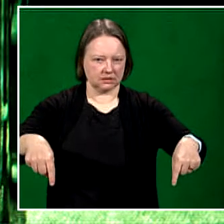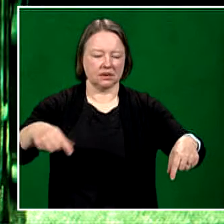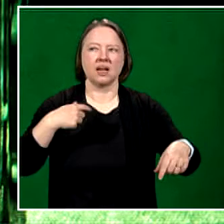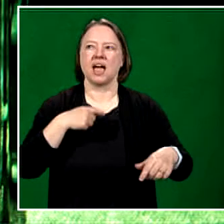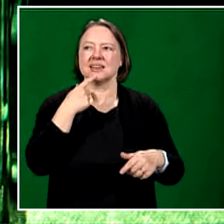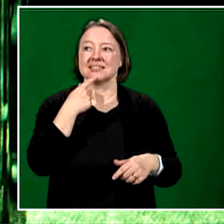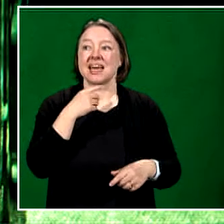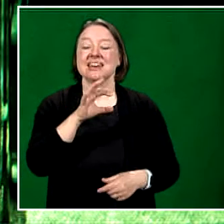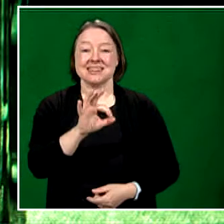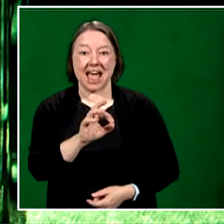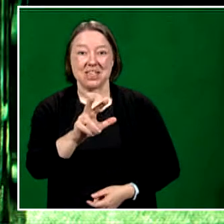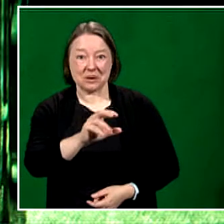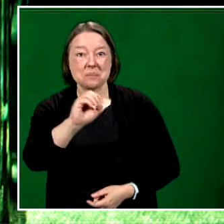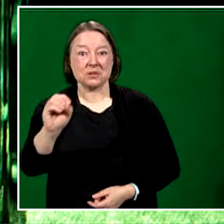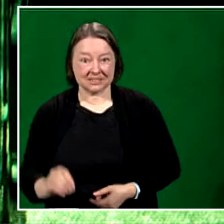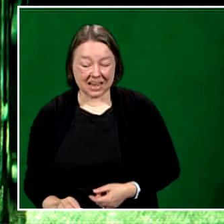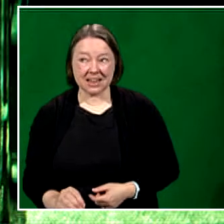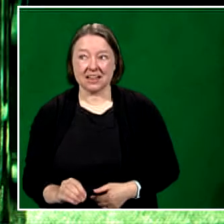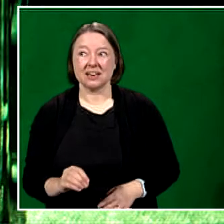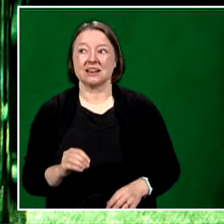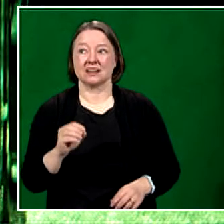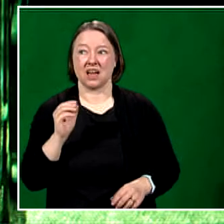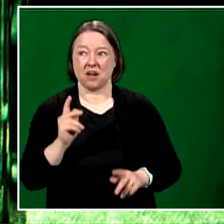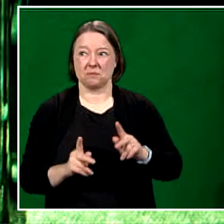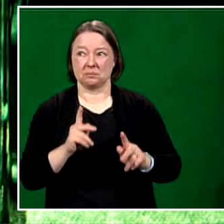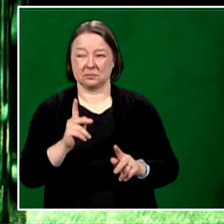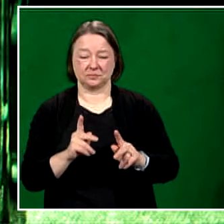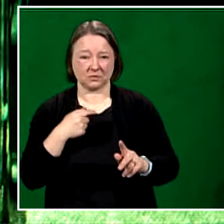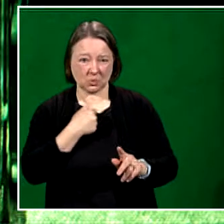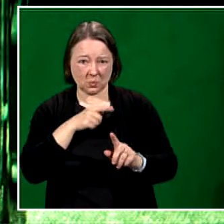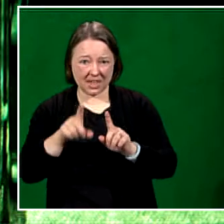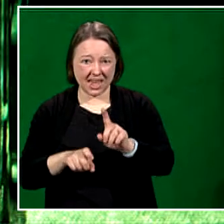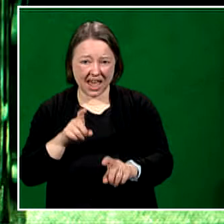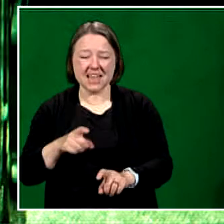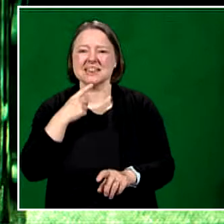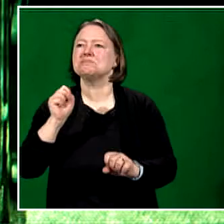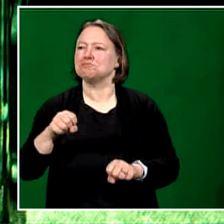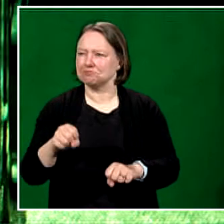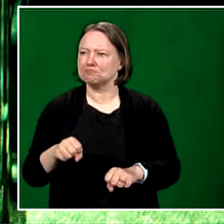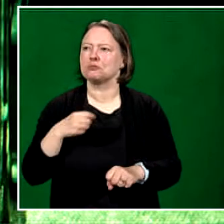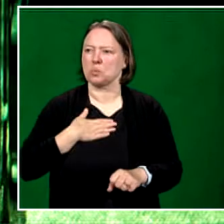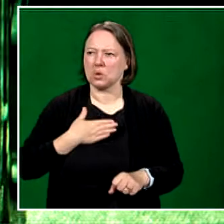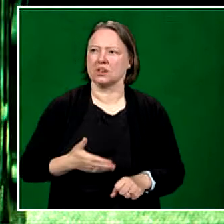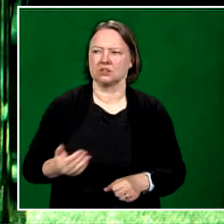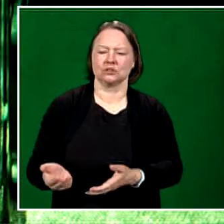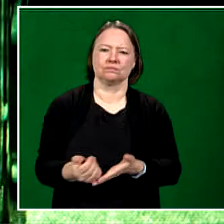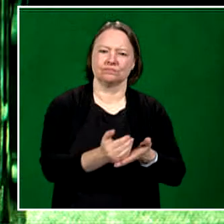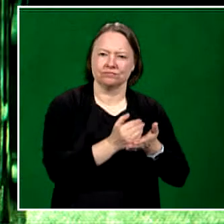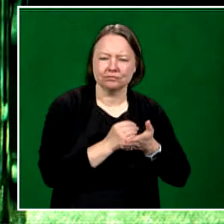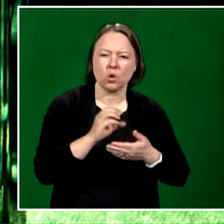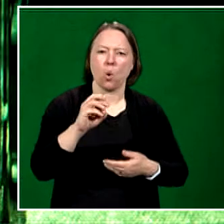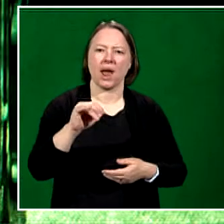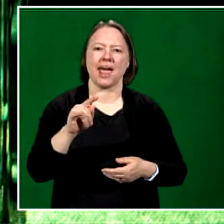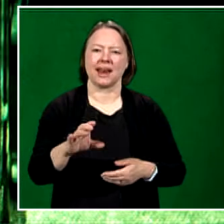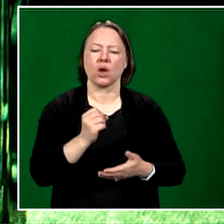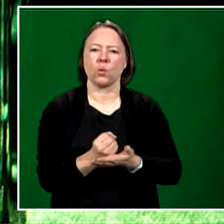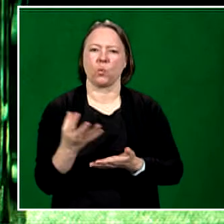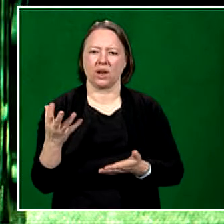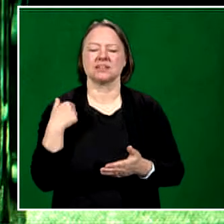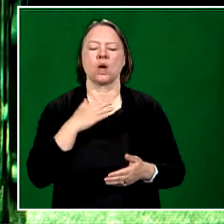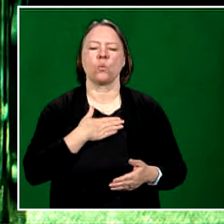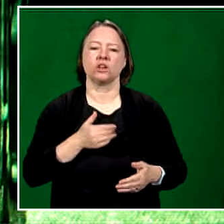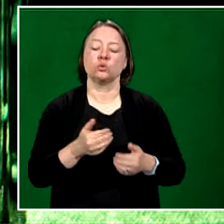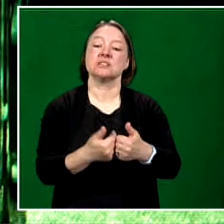of the attendees that accumulate organic waste and 49% are willing to separate the